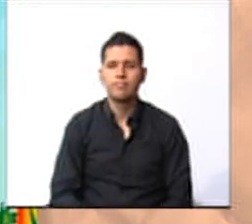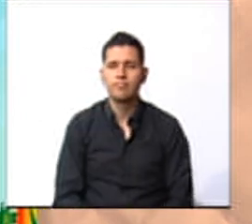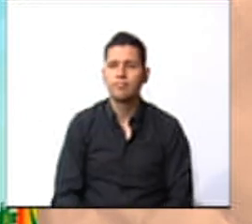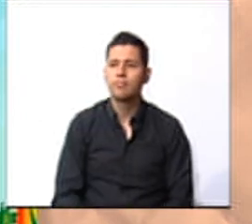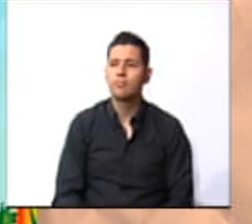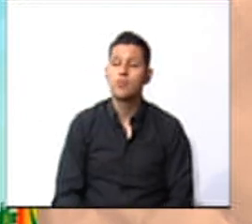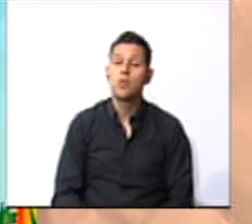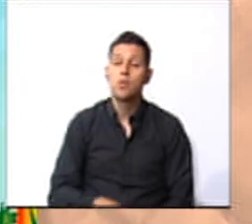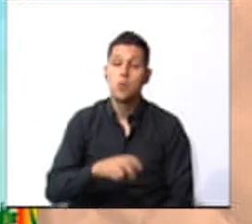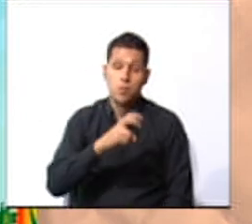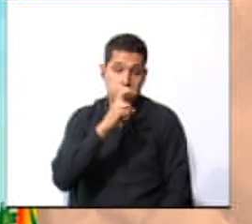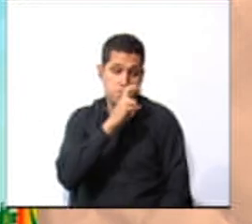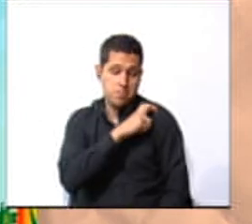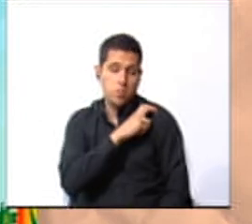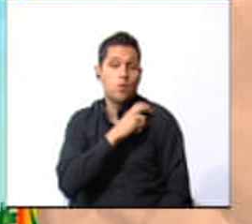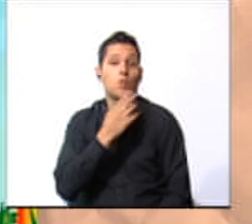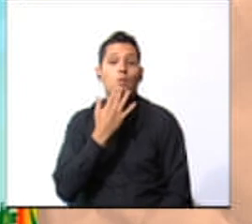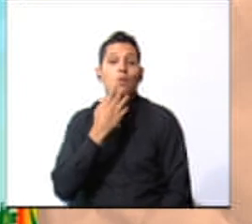green parrot,